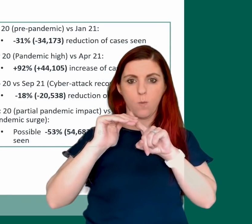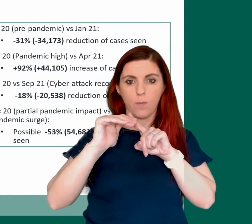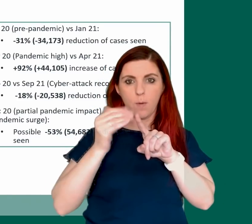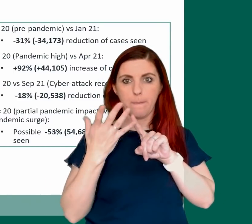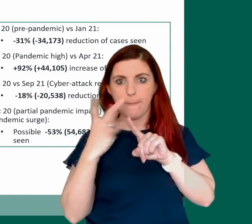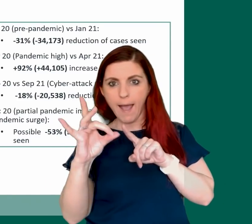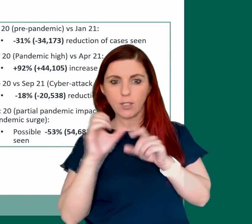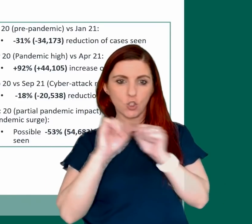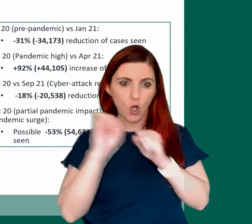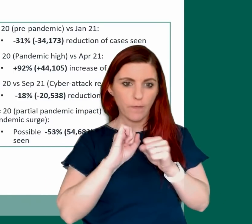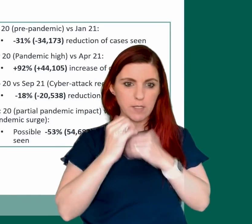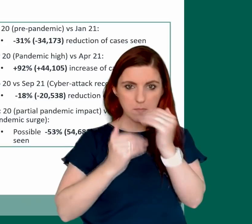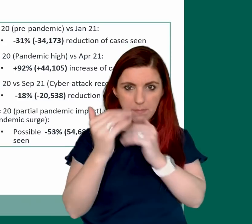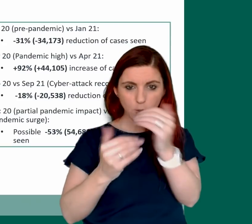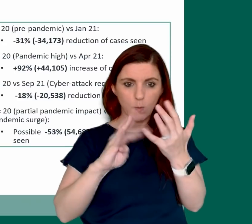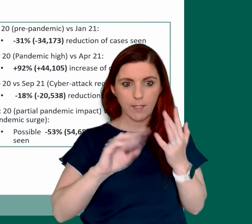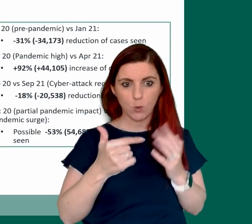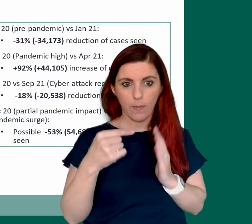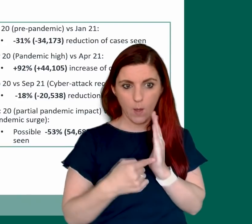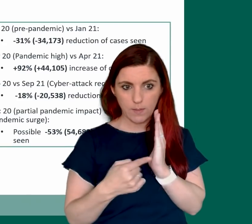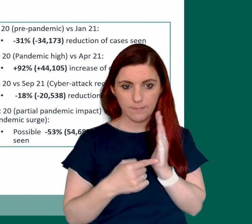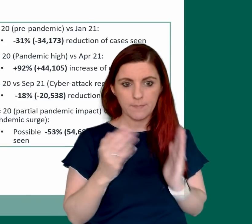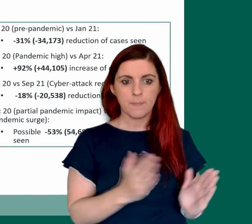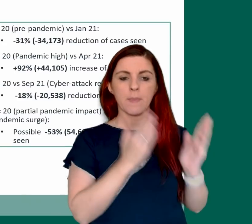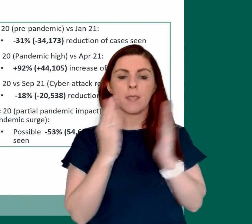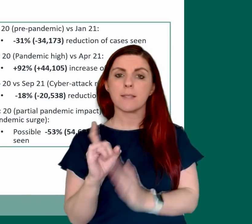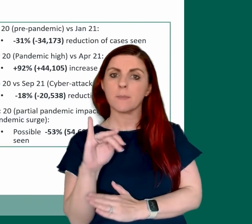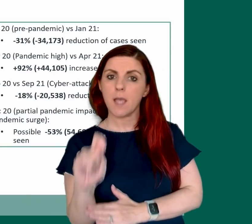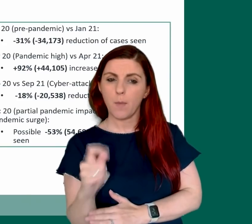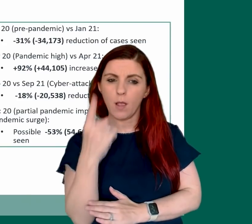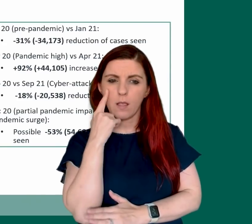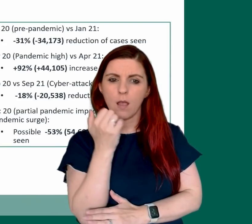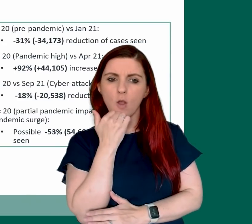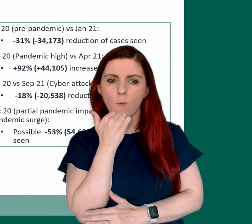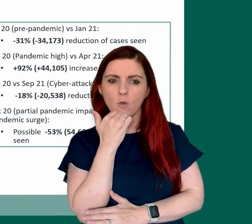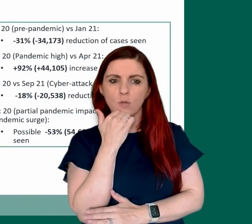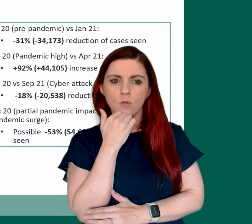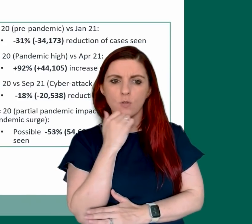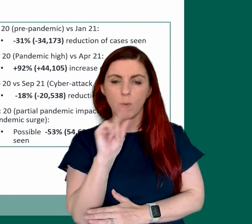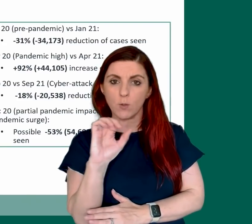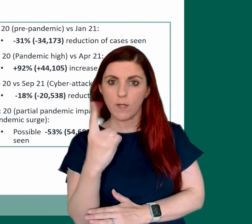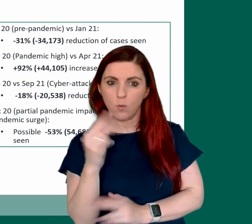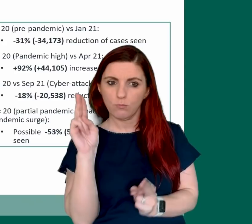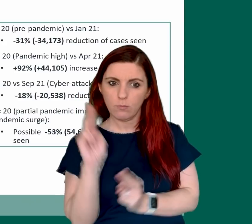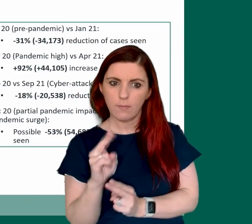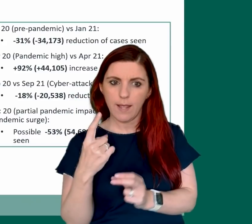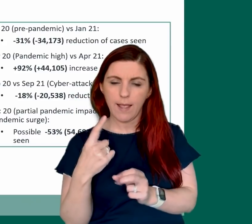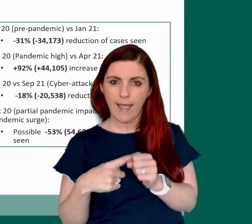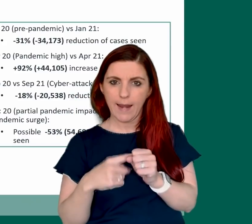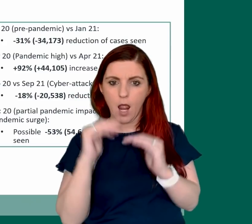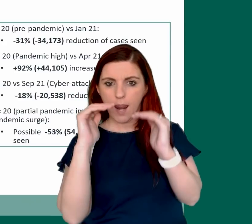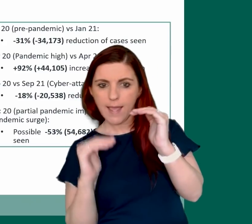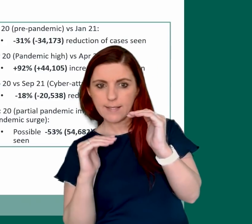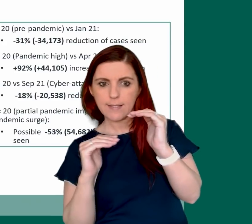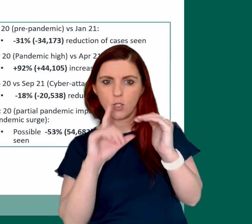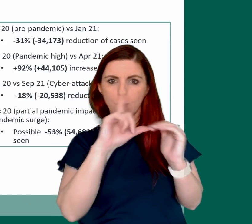etc., back up to 92,000. Move on to September, and we can see that the number for 21 came down again, lower than 2020, because we were